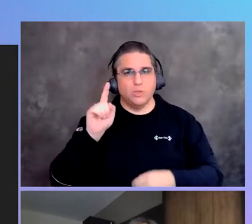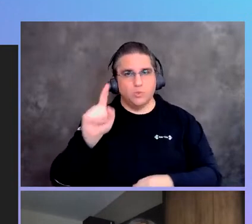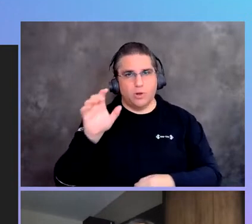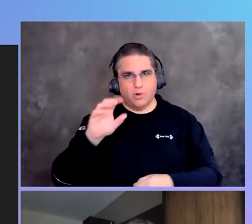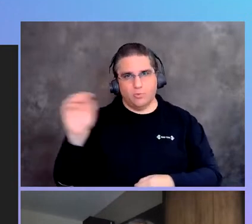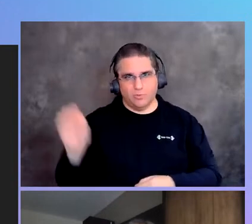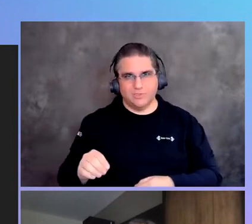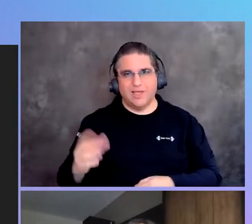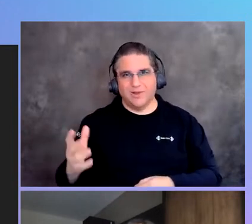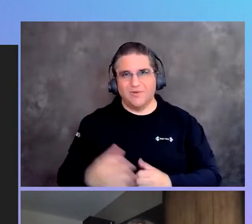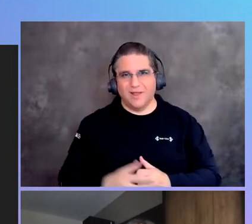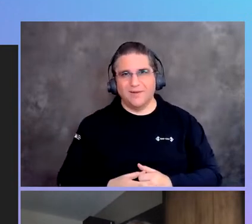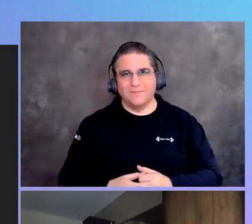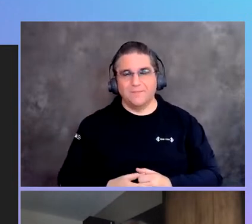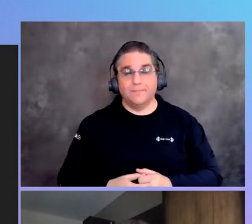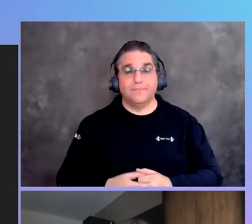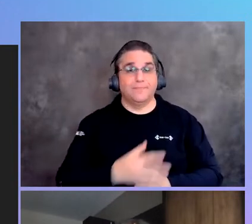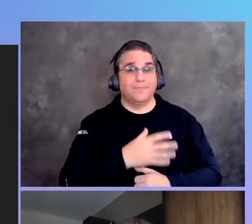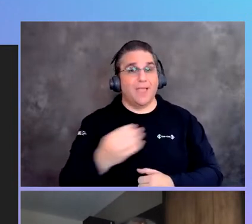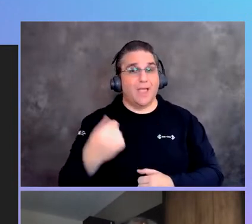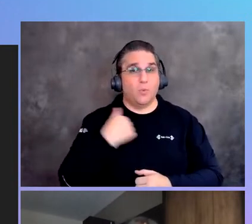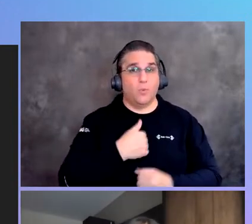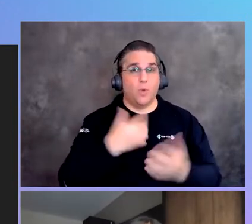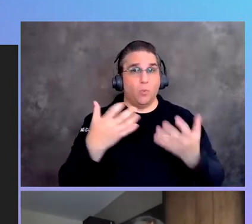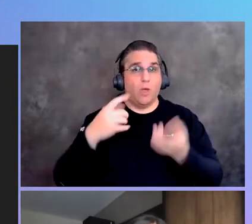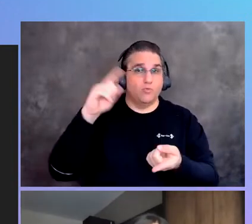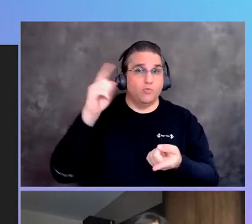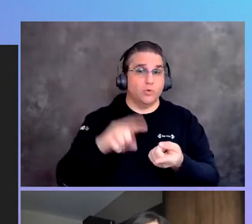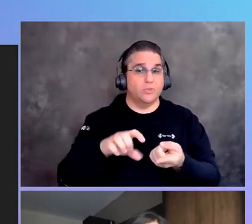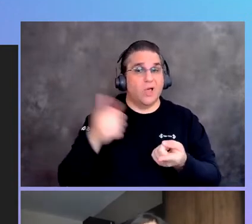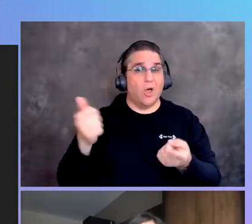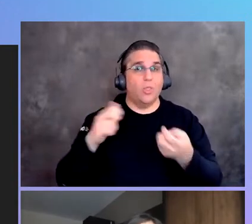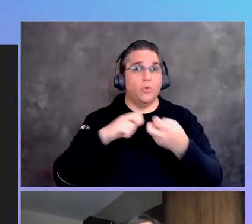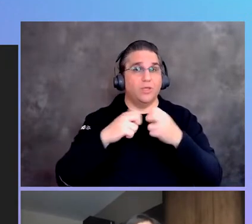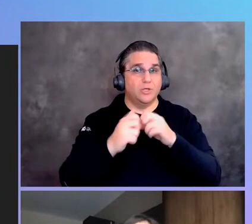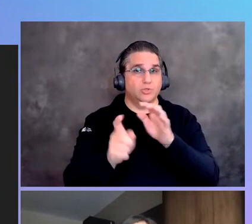And additionally, we also want to reduce the number of issues identified over time.